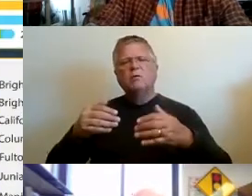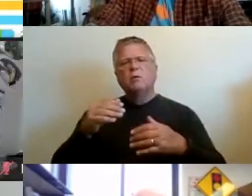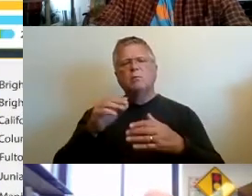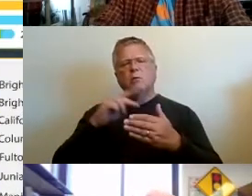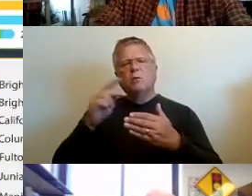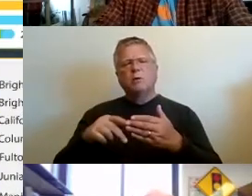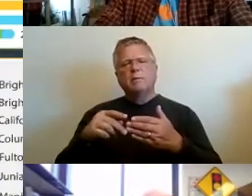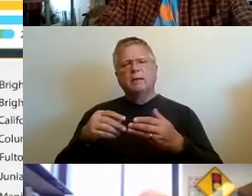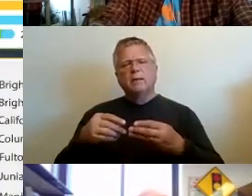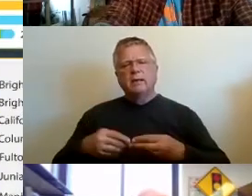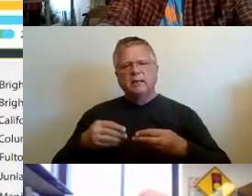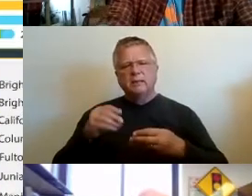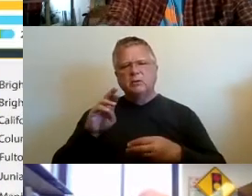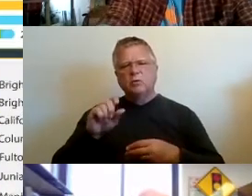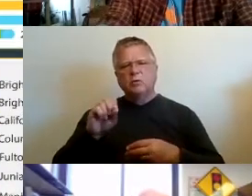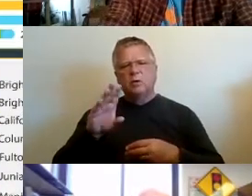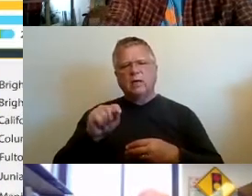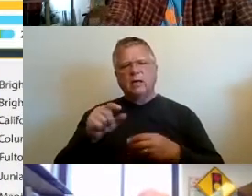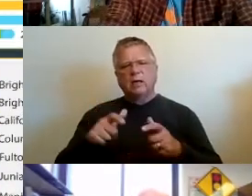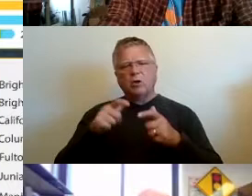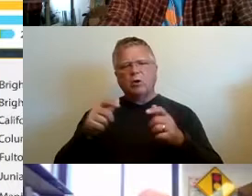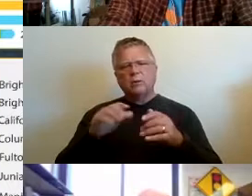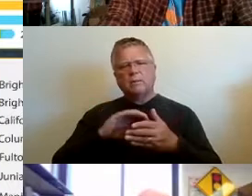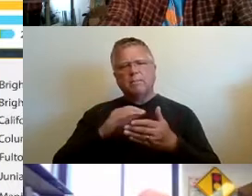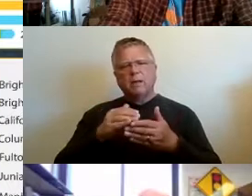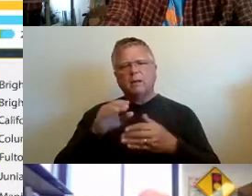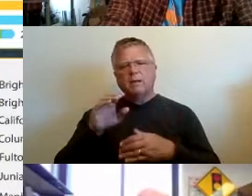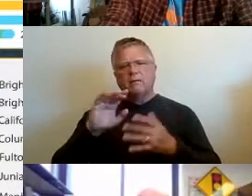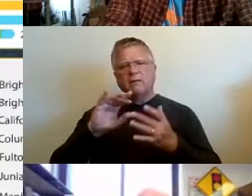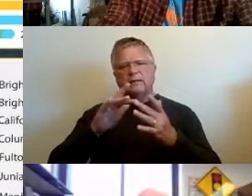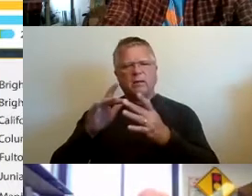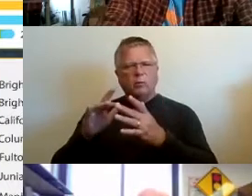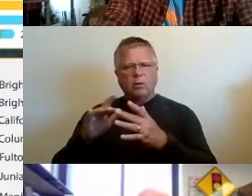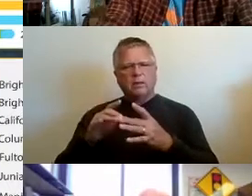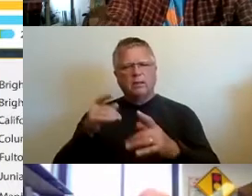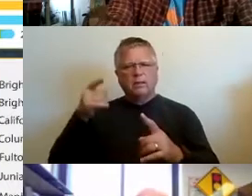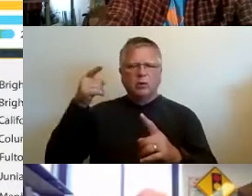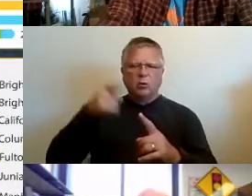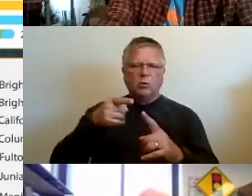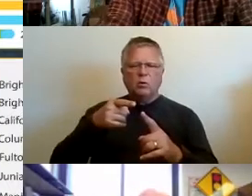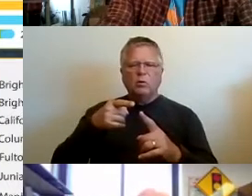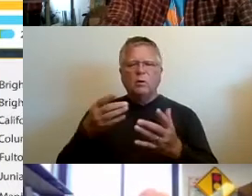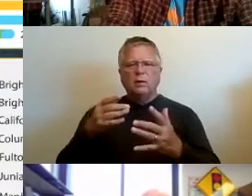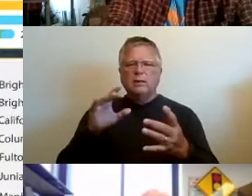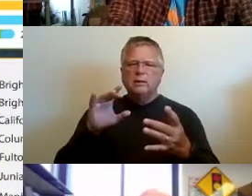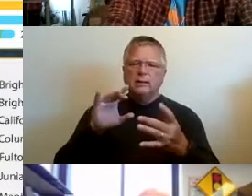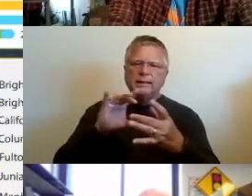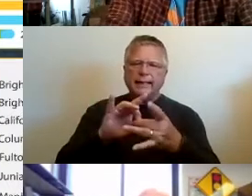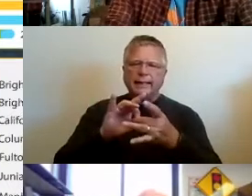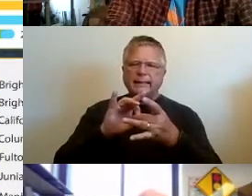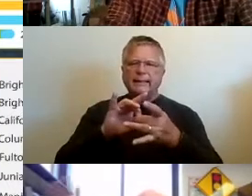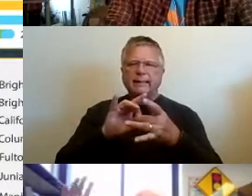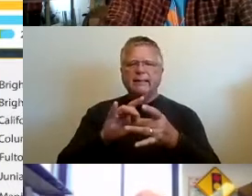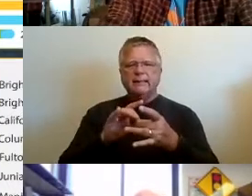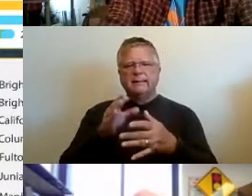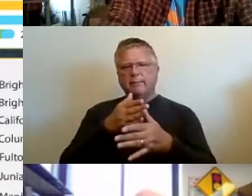a large amount of the network in a quick build fashion. The goal there is to really get connectedness between these routes. So